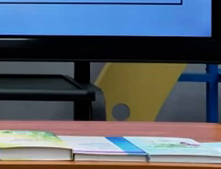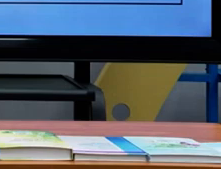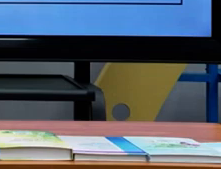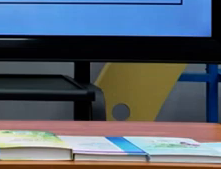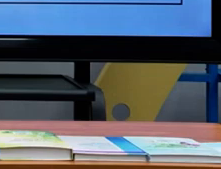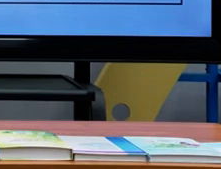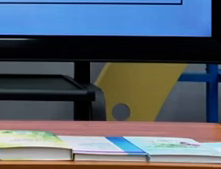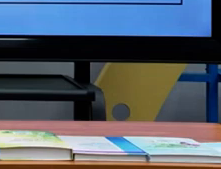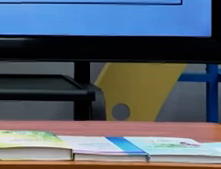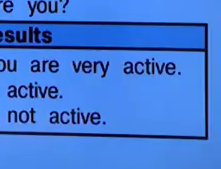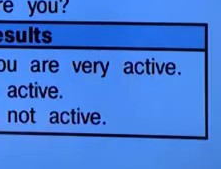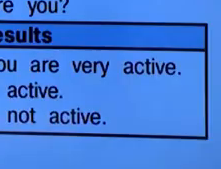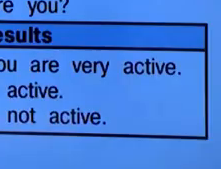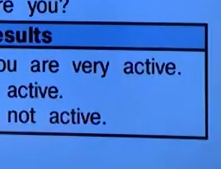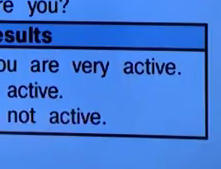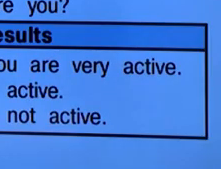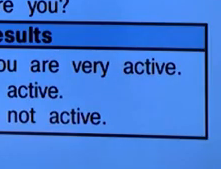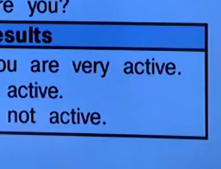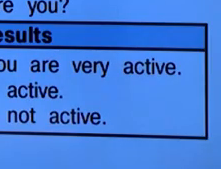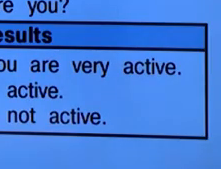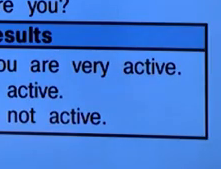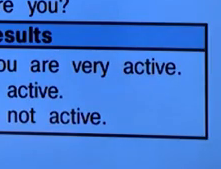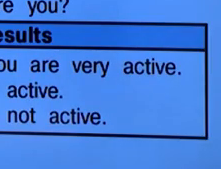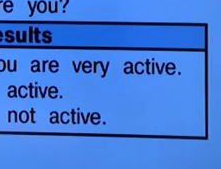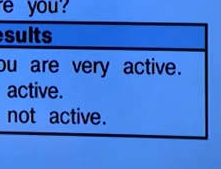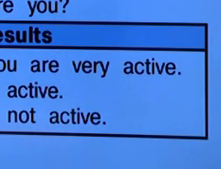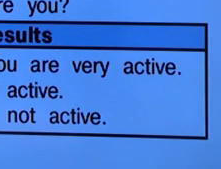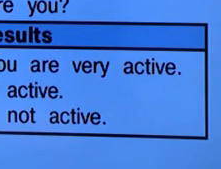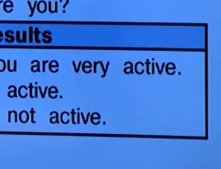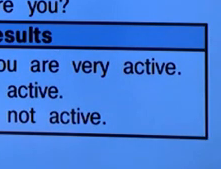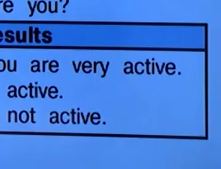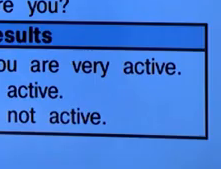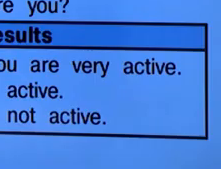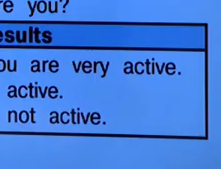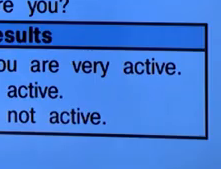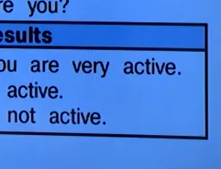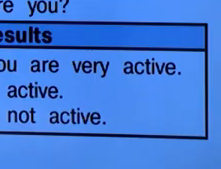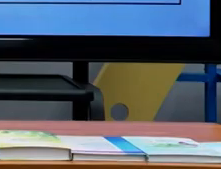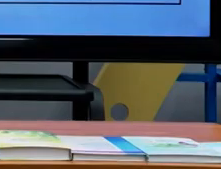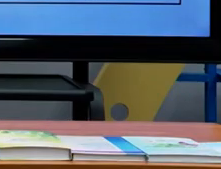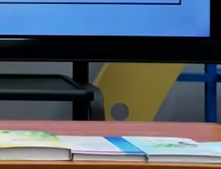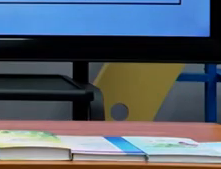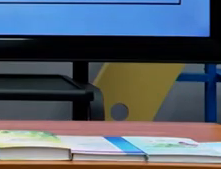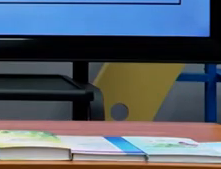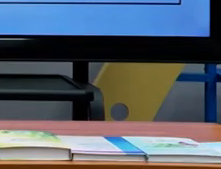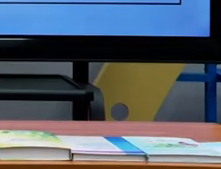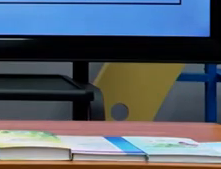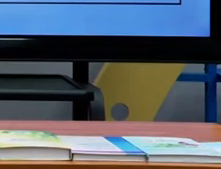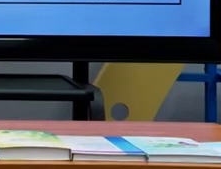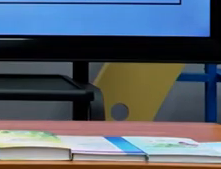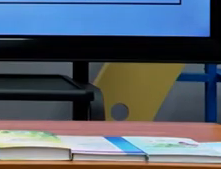days, and after lessons. Bolajonlar, hozir bu jadvalda sizni